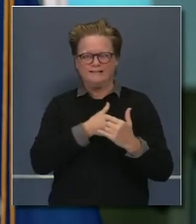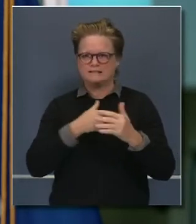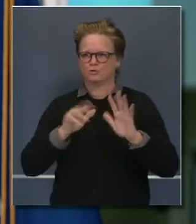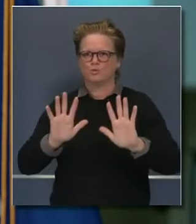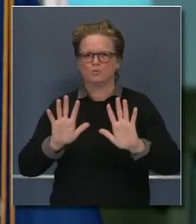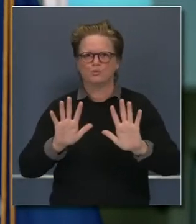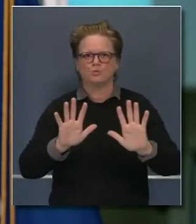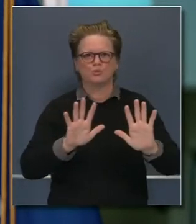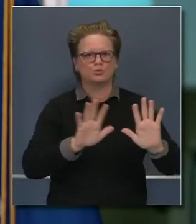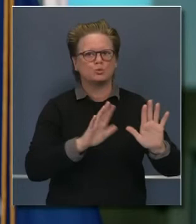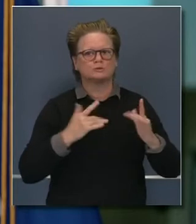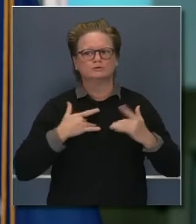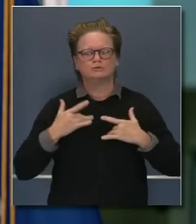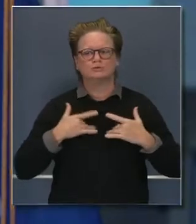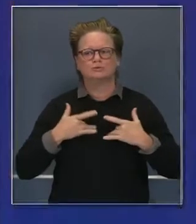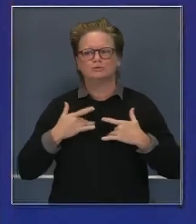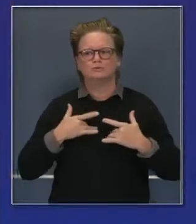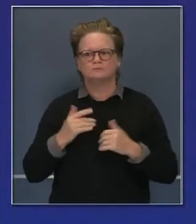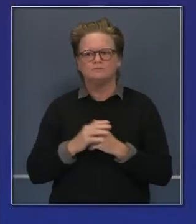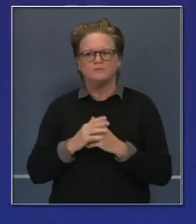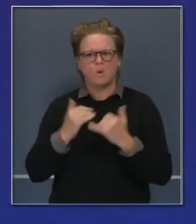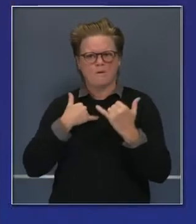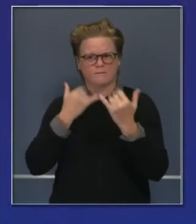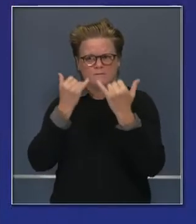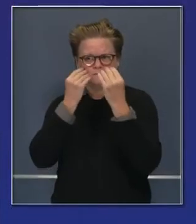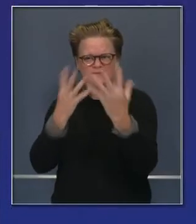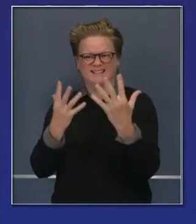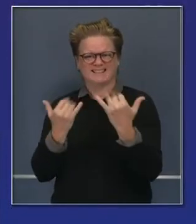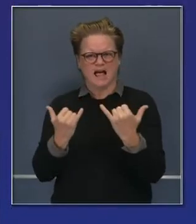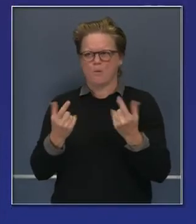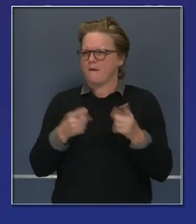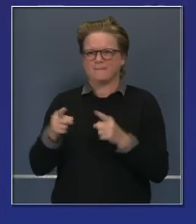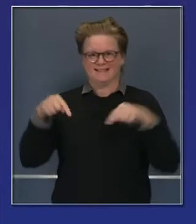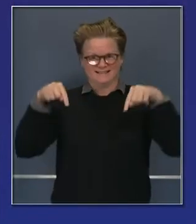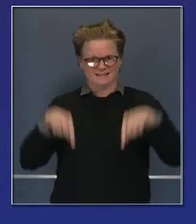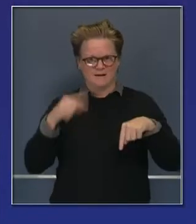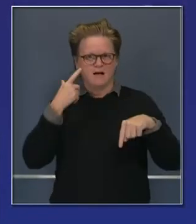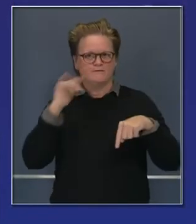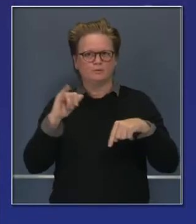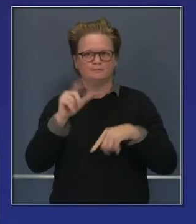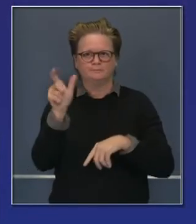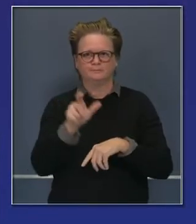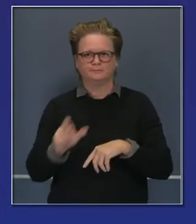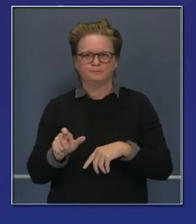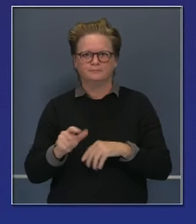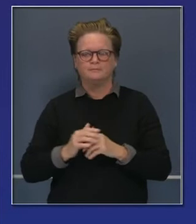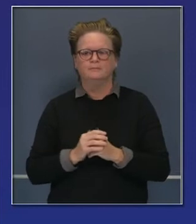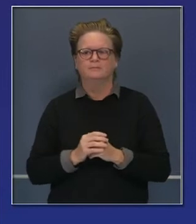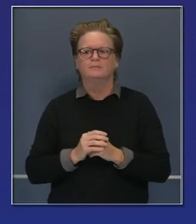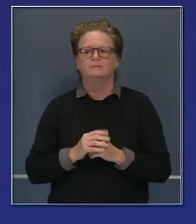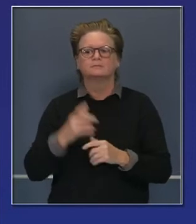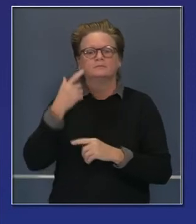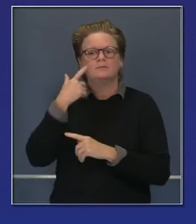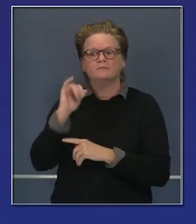you the latest here in our state. As you can see, our case numbers have been trending up as well. The 7-day average at